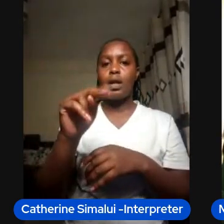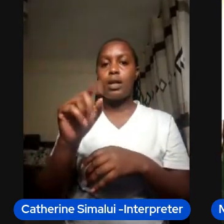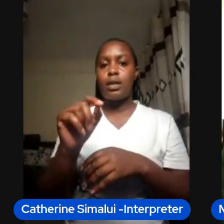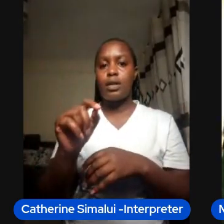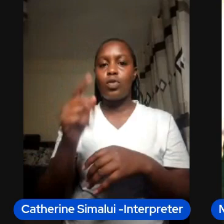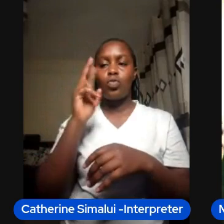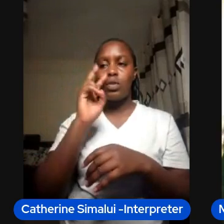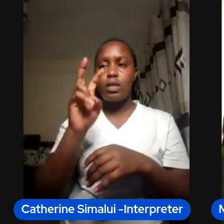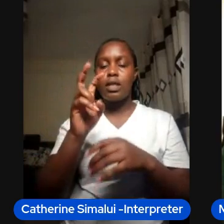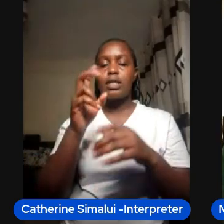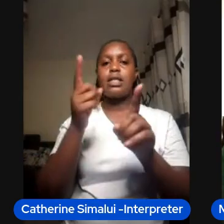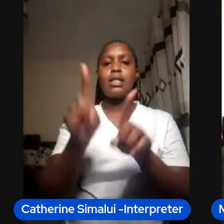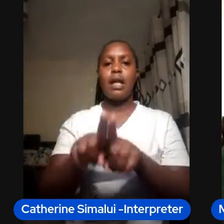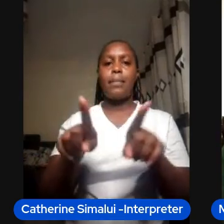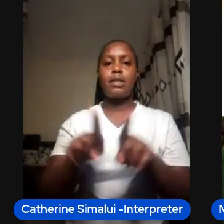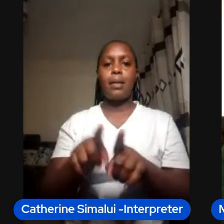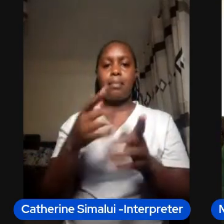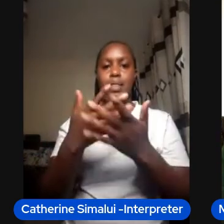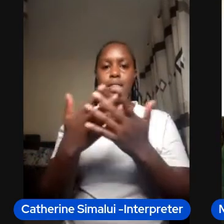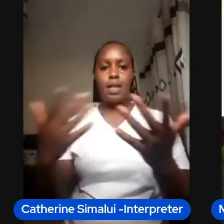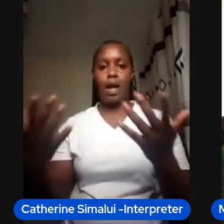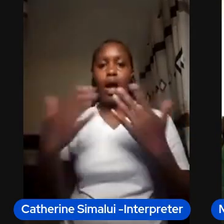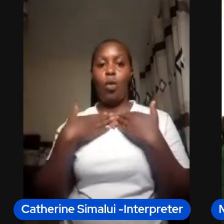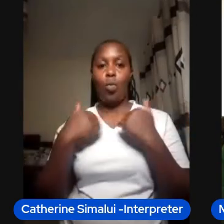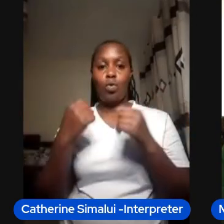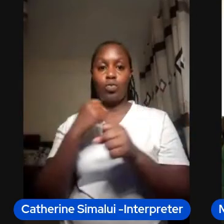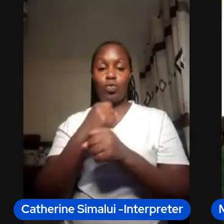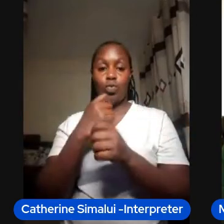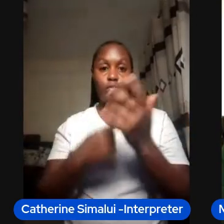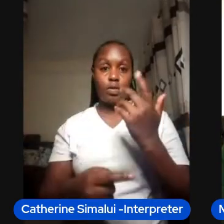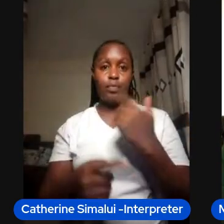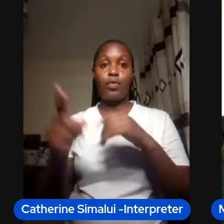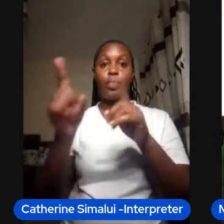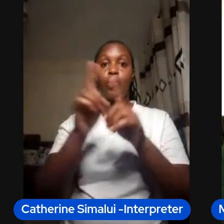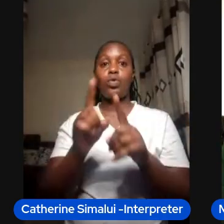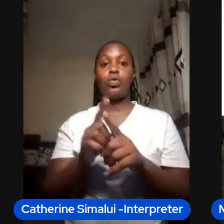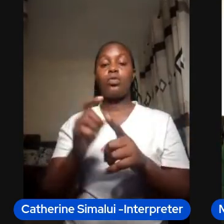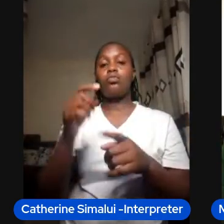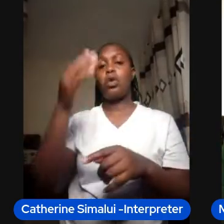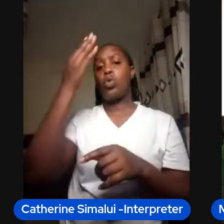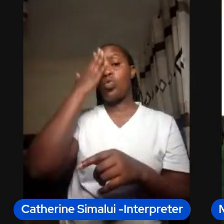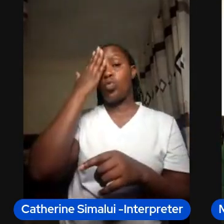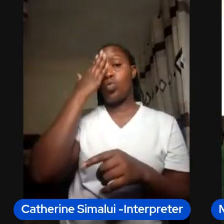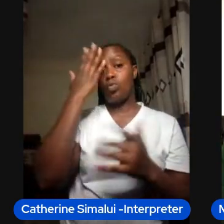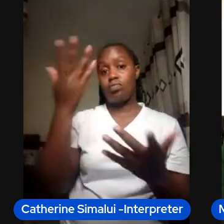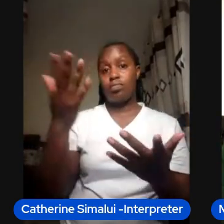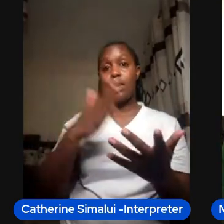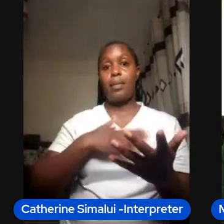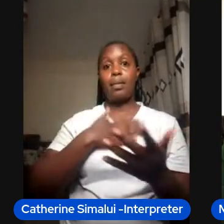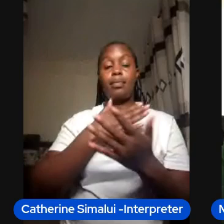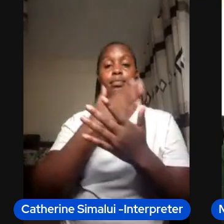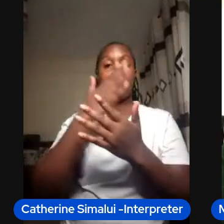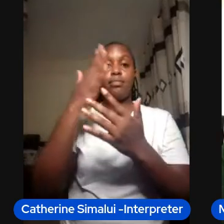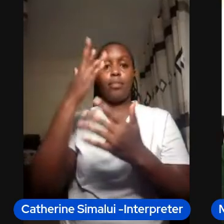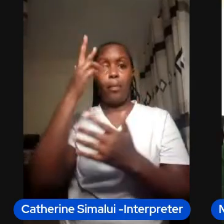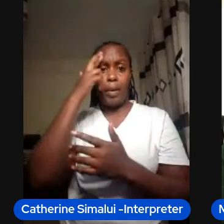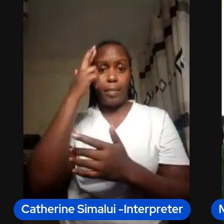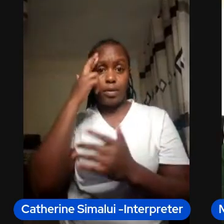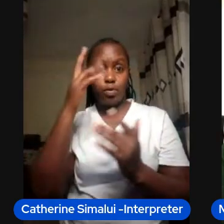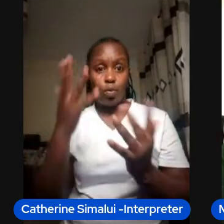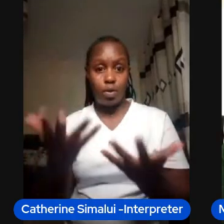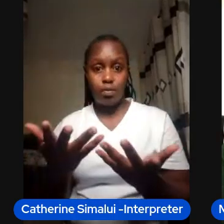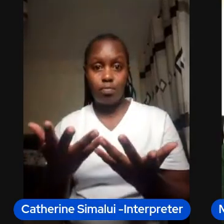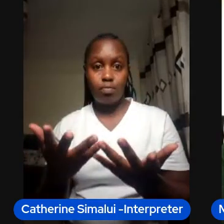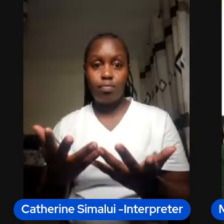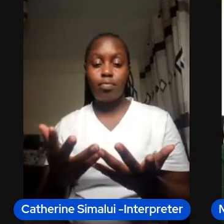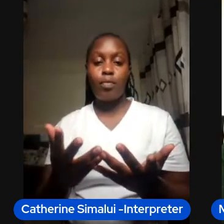I will just want to bring it from the lens that myself, I'm a storyteller and